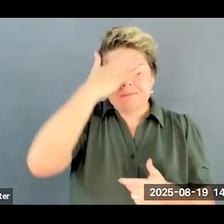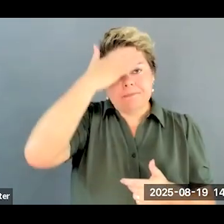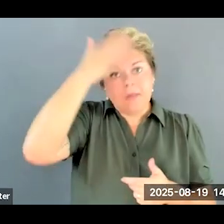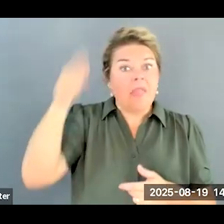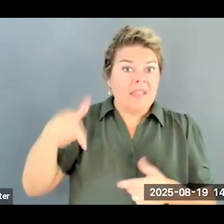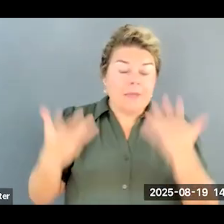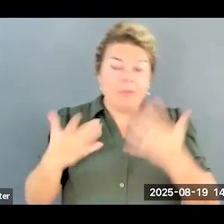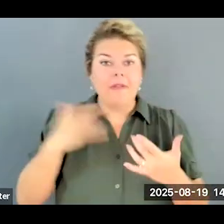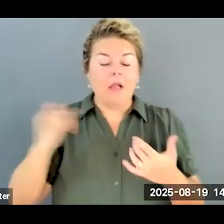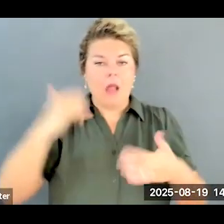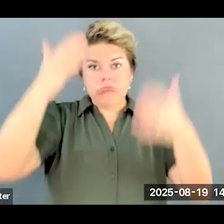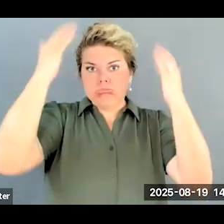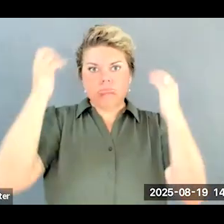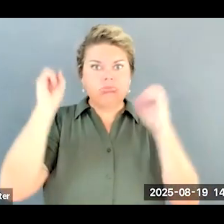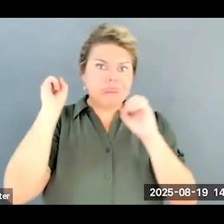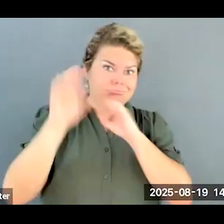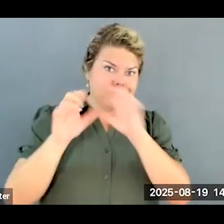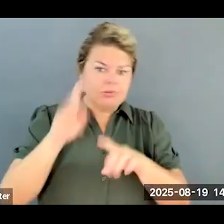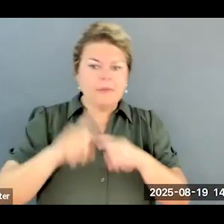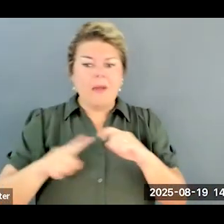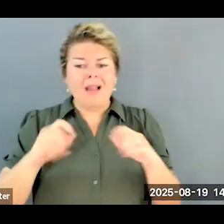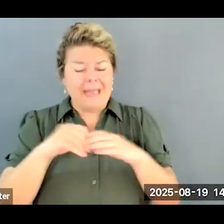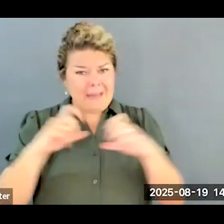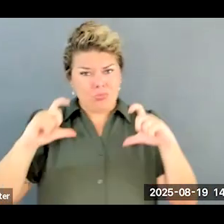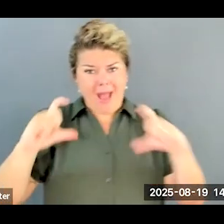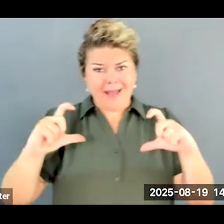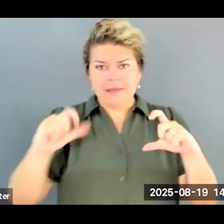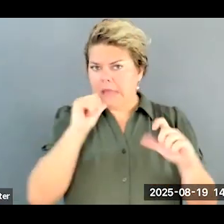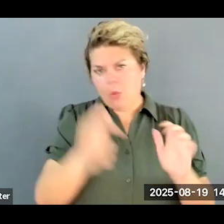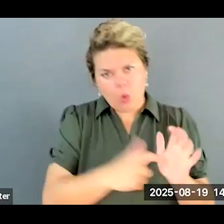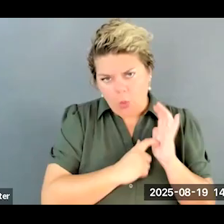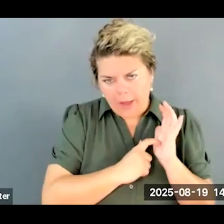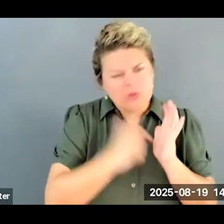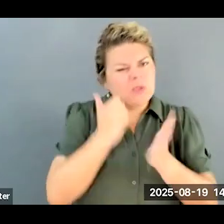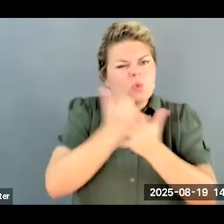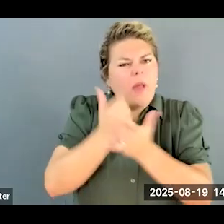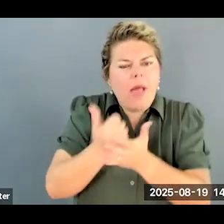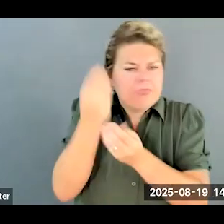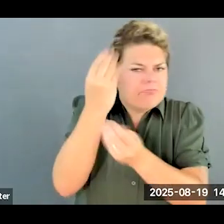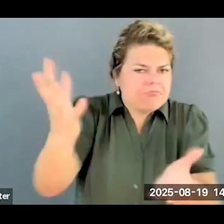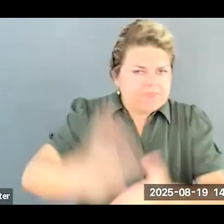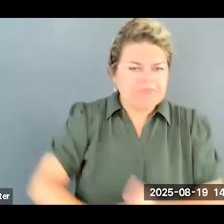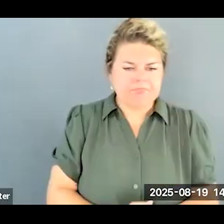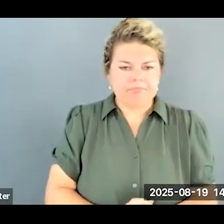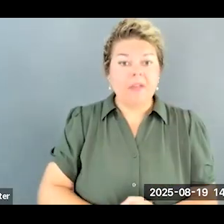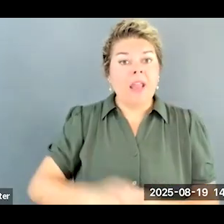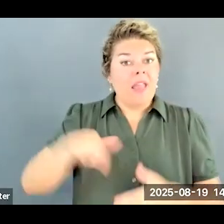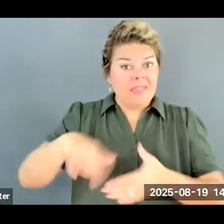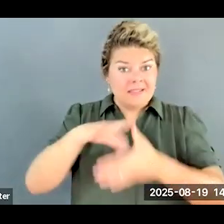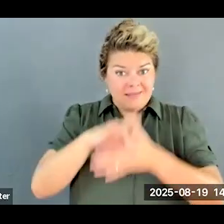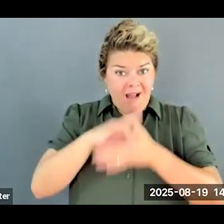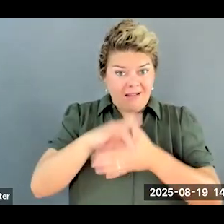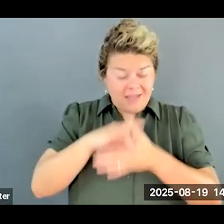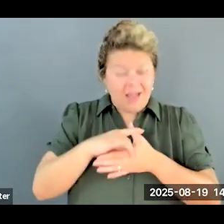a lot, but please know those things that are in brackets are optional and just to help provide some guidance. This content has